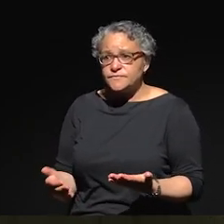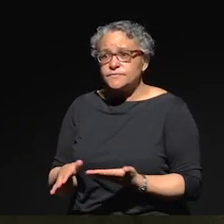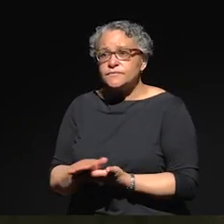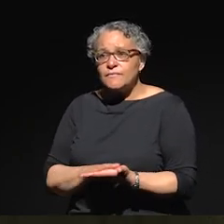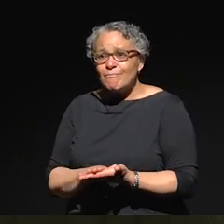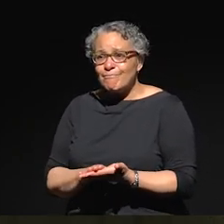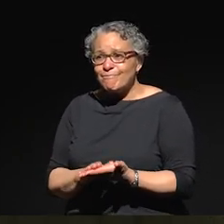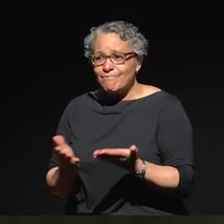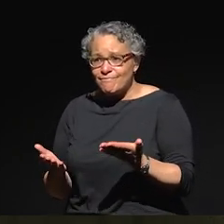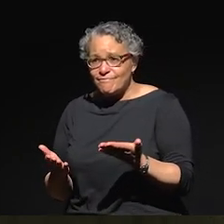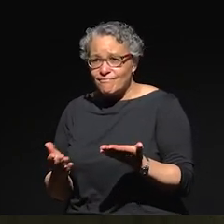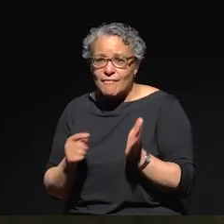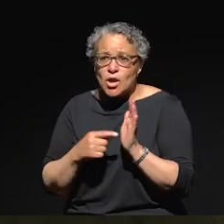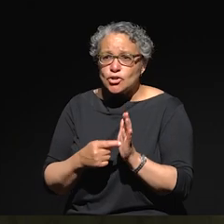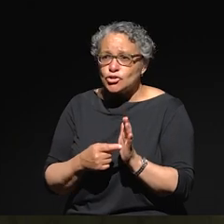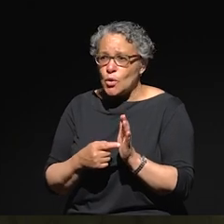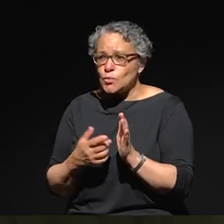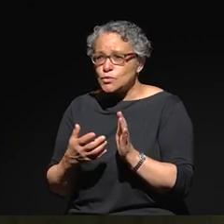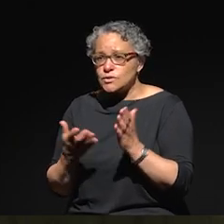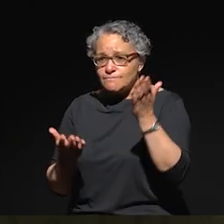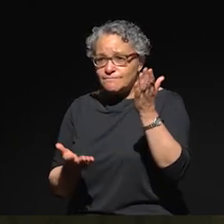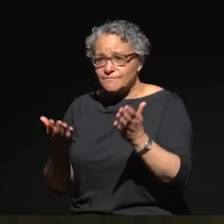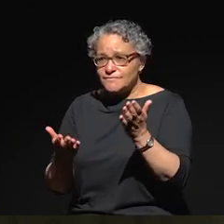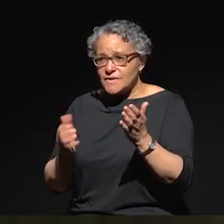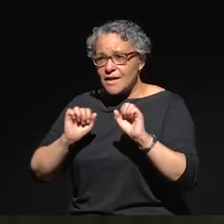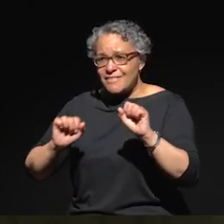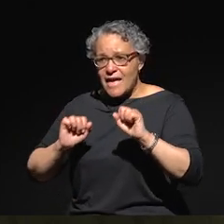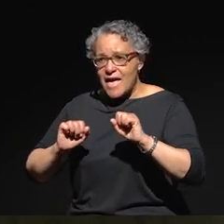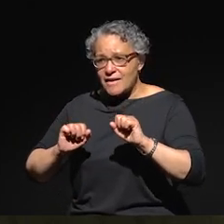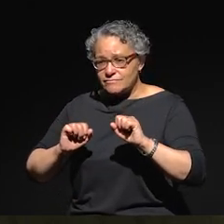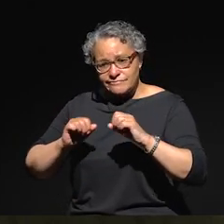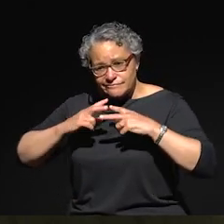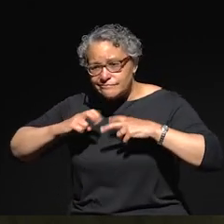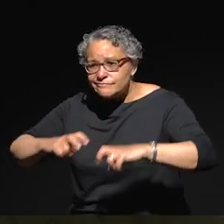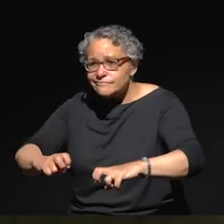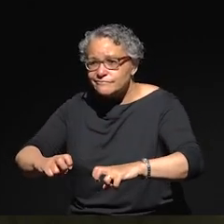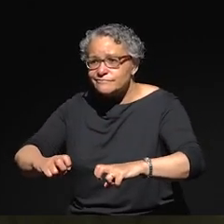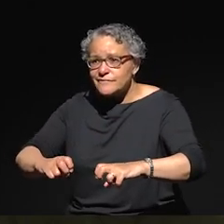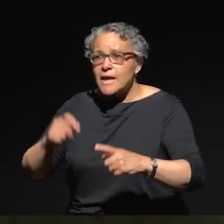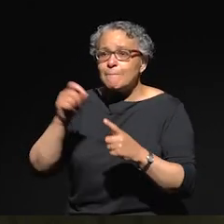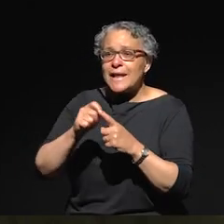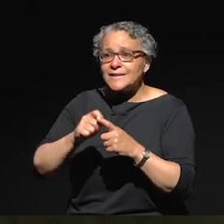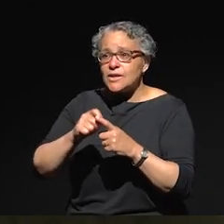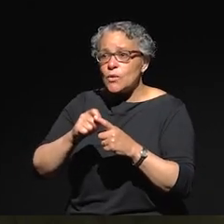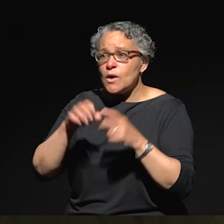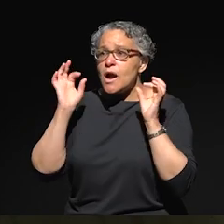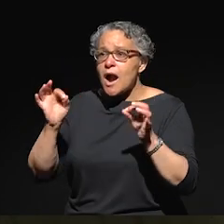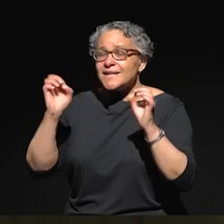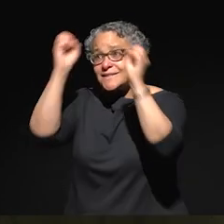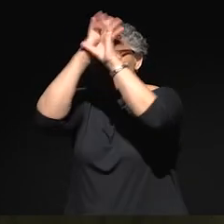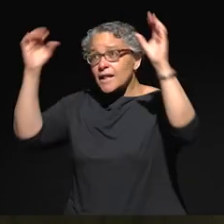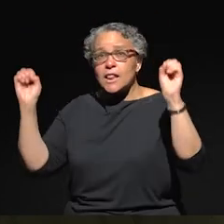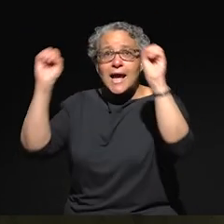the general avenues of research inquiry that they represent. Plato is the idealist. He deals in abstract